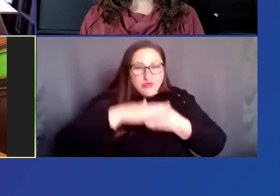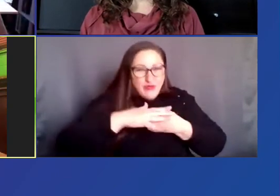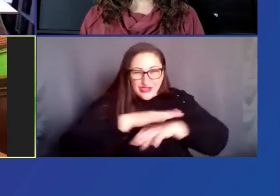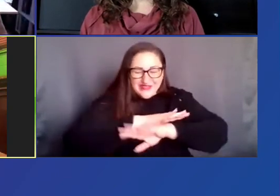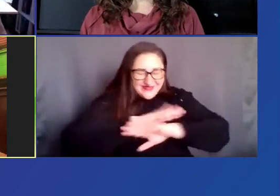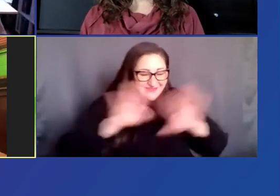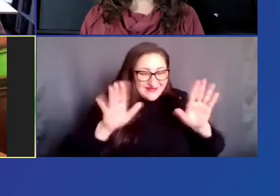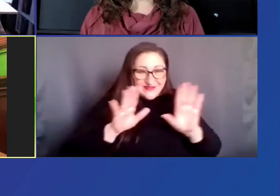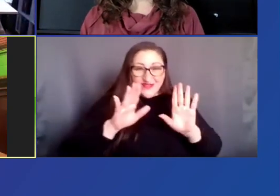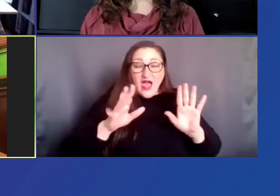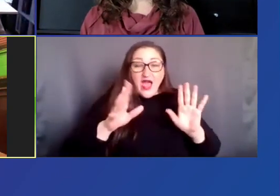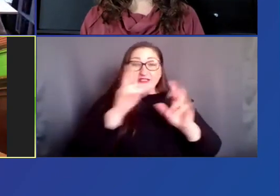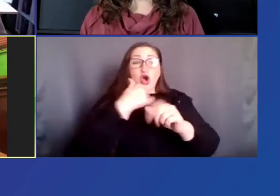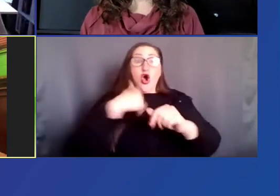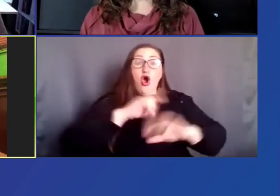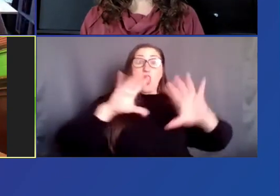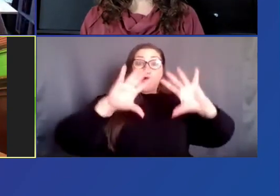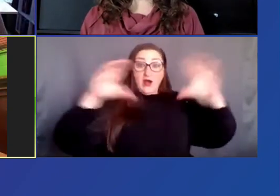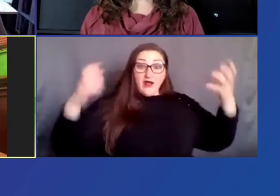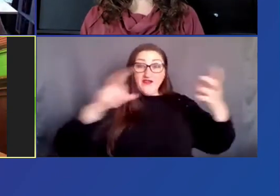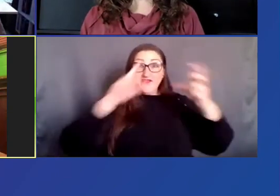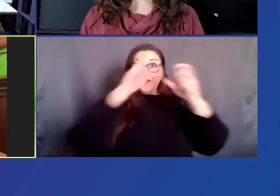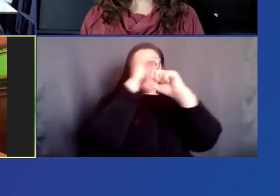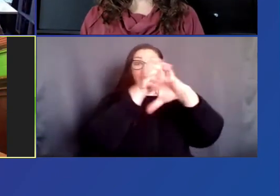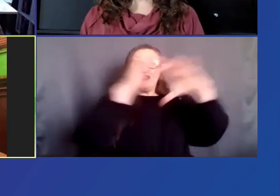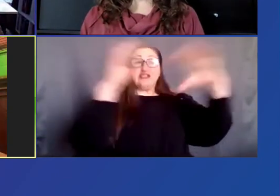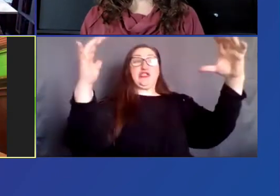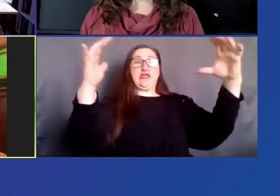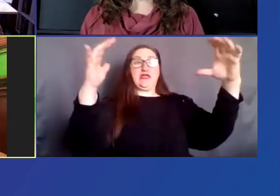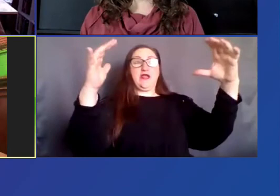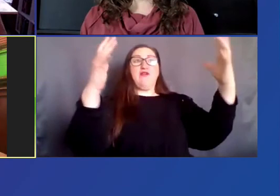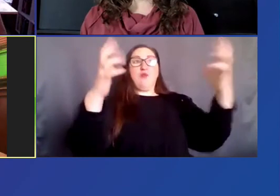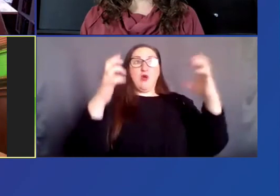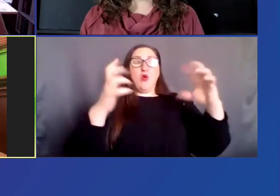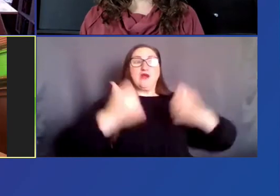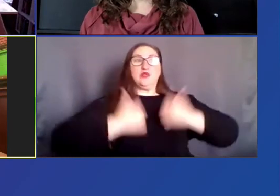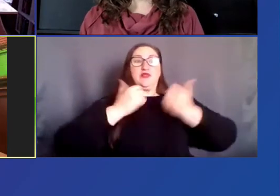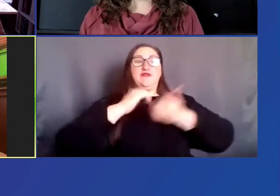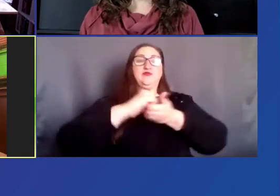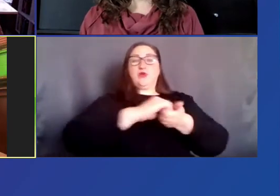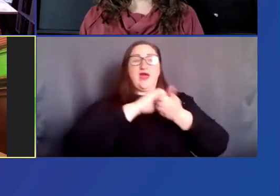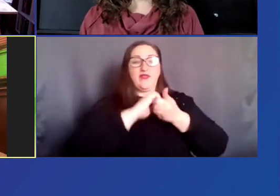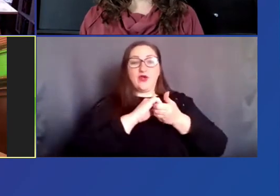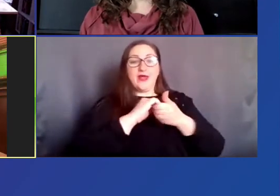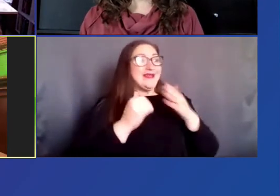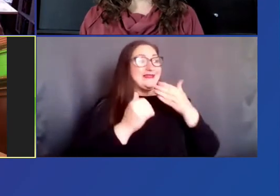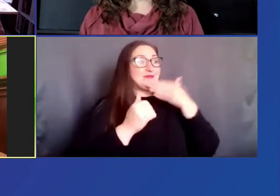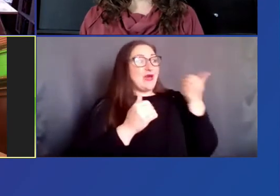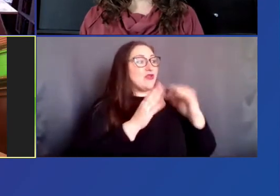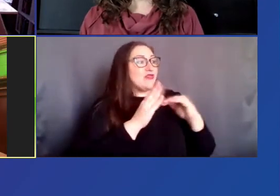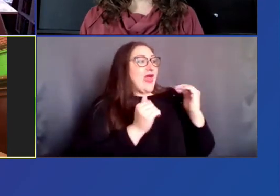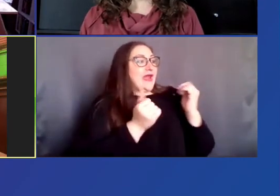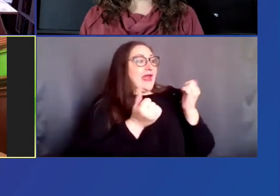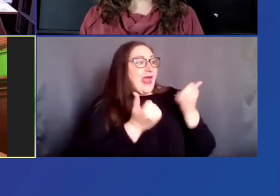want to live collectively together has to be greater than anything that a person can offer us.